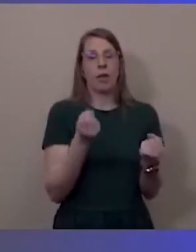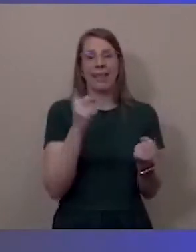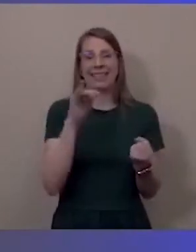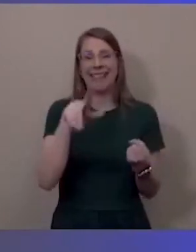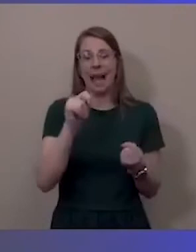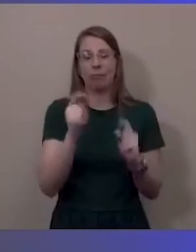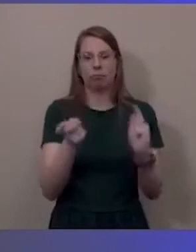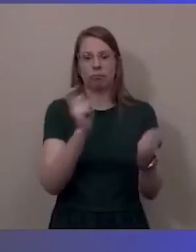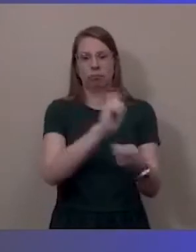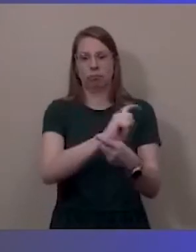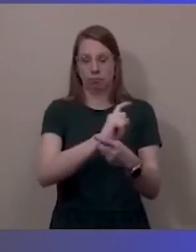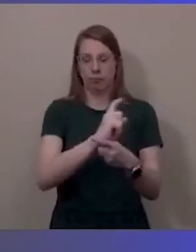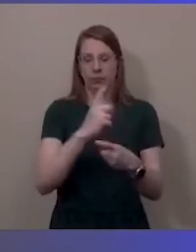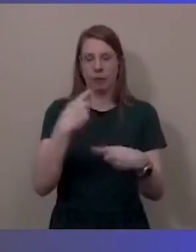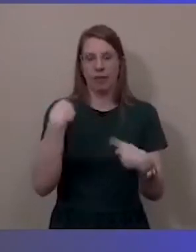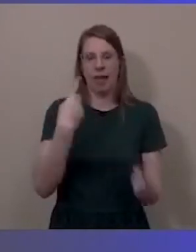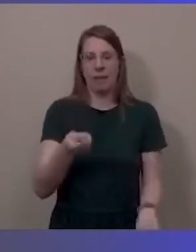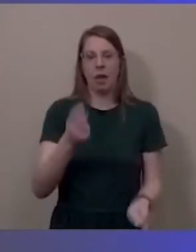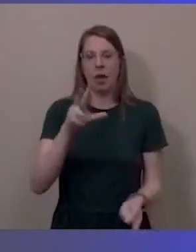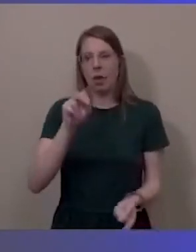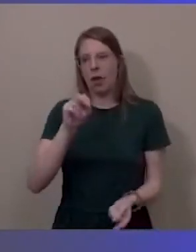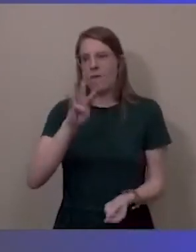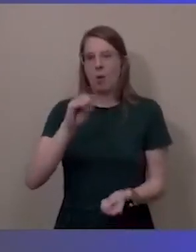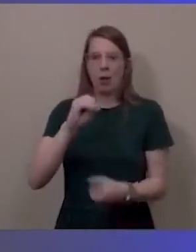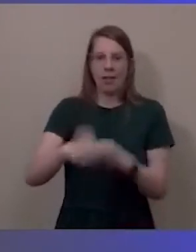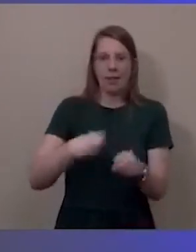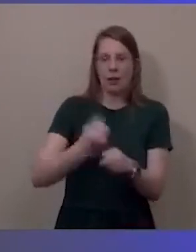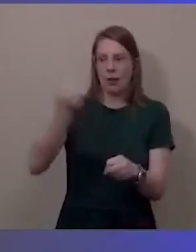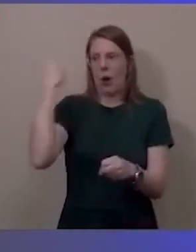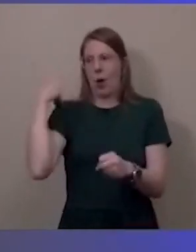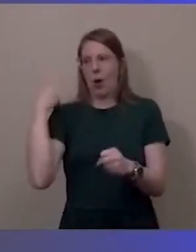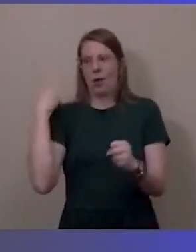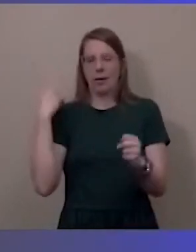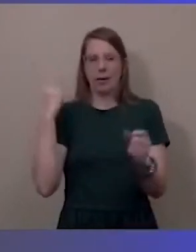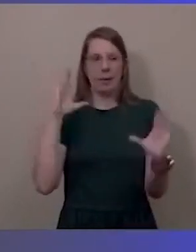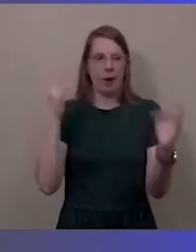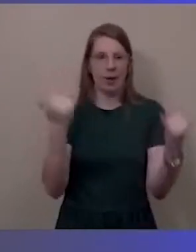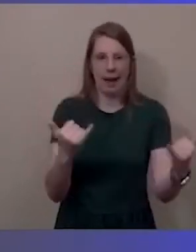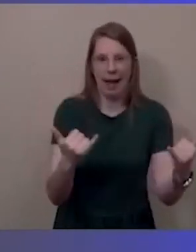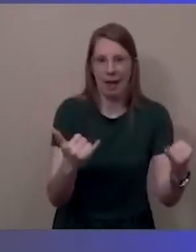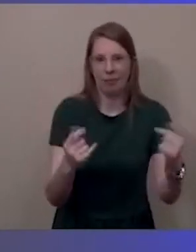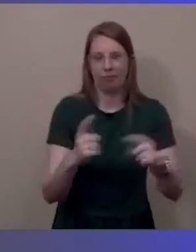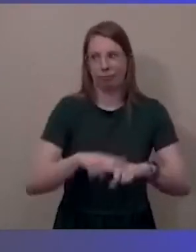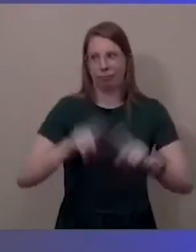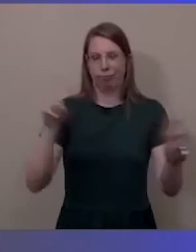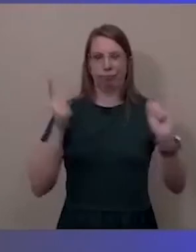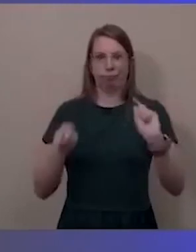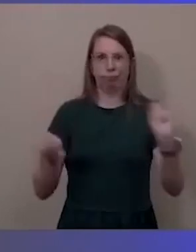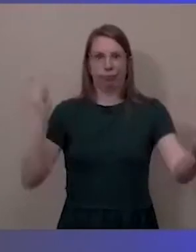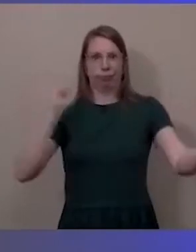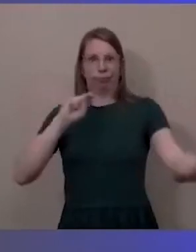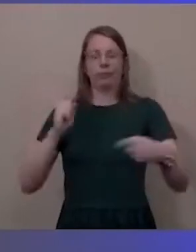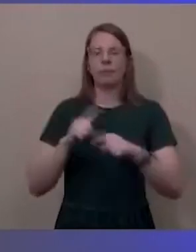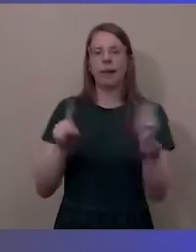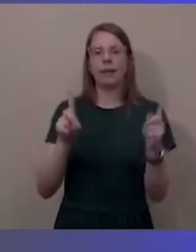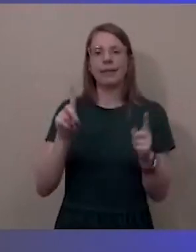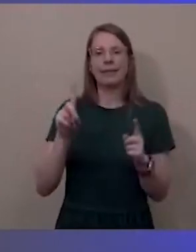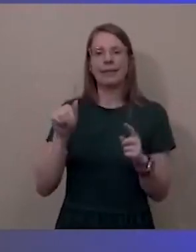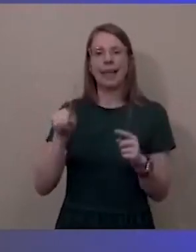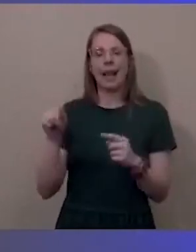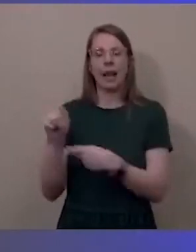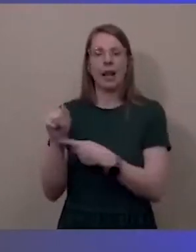time. Think back 30, 40 years ago, it's different than what we're saying today, but we believe the most data exists for